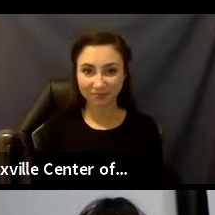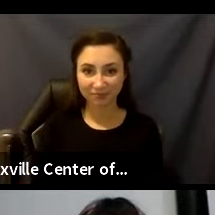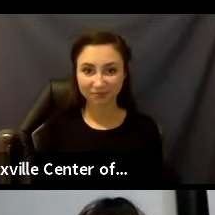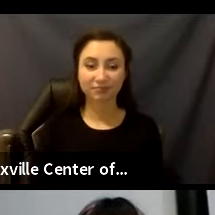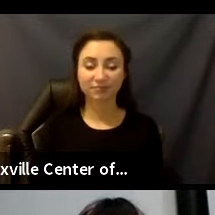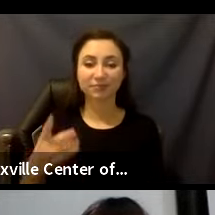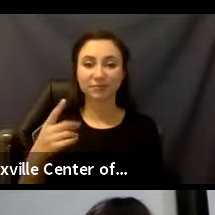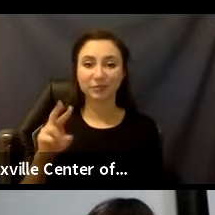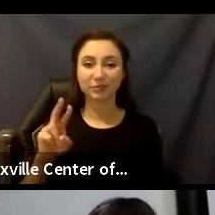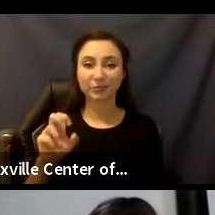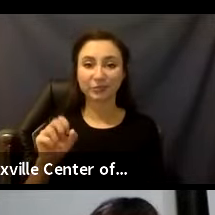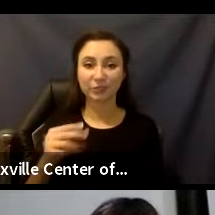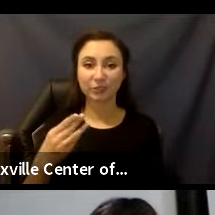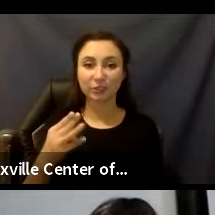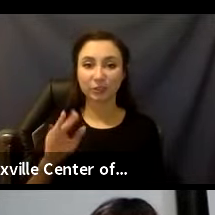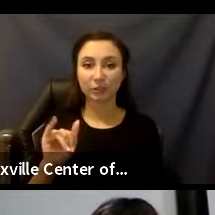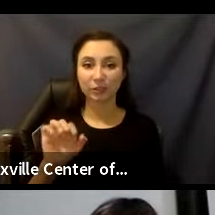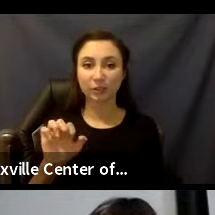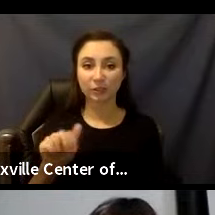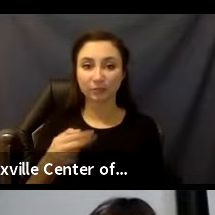Dr. Shamia, Yes.